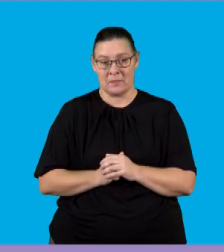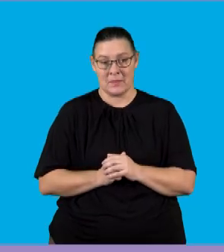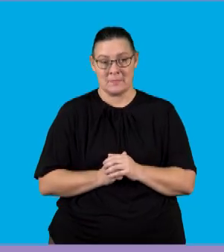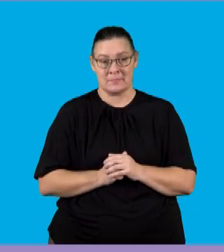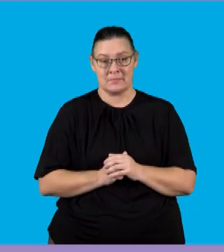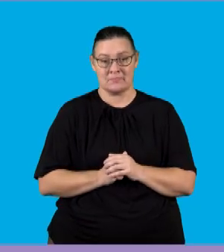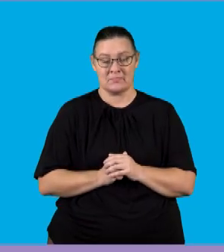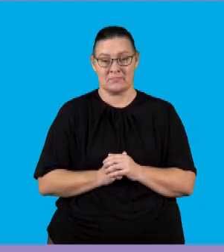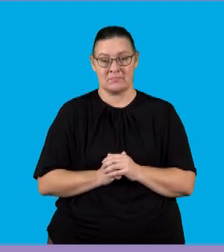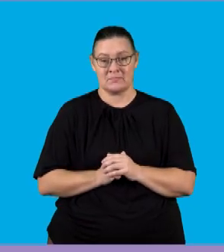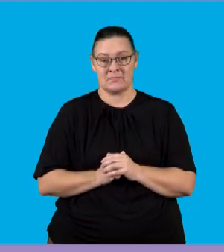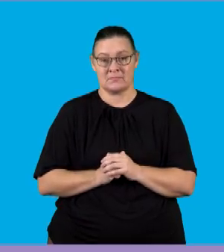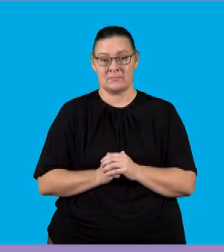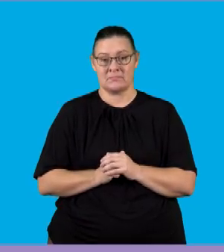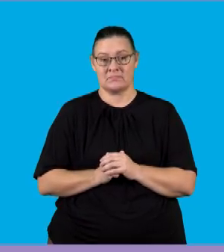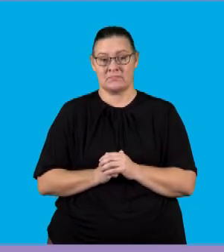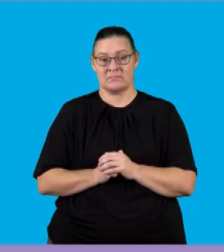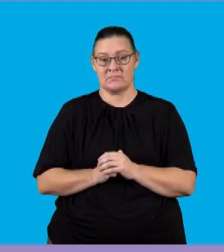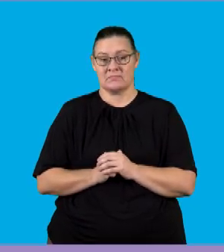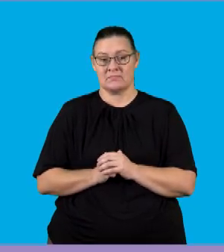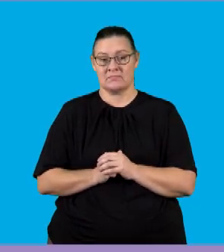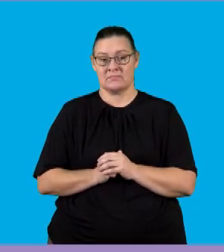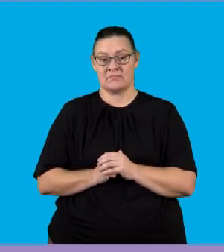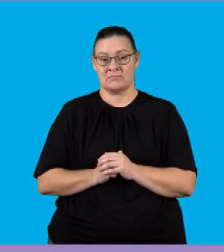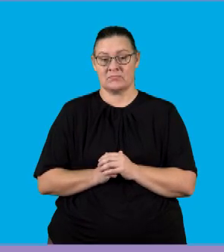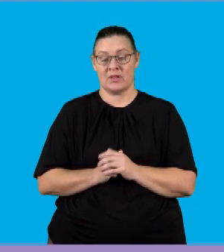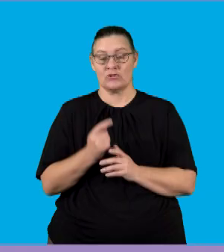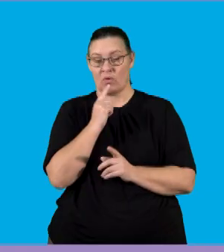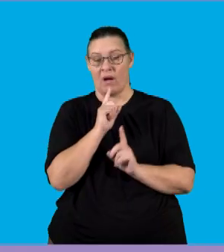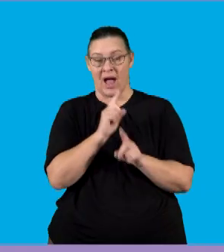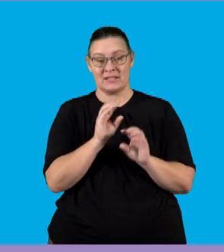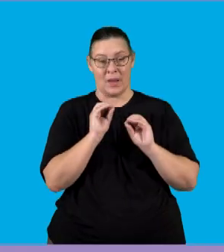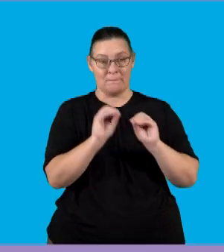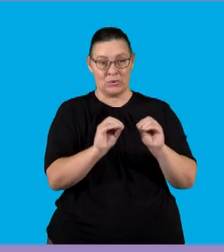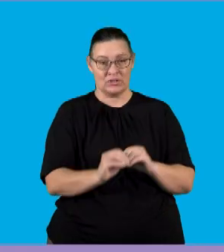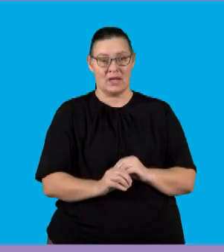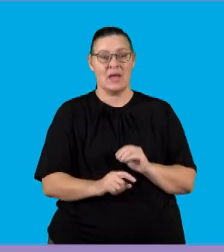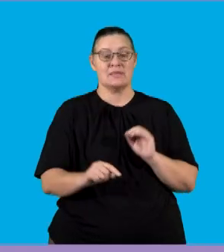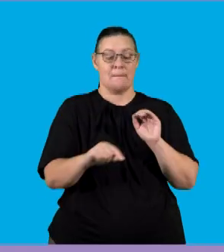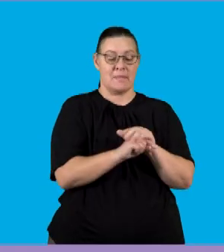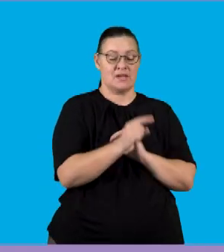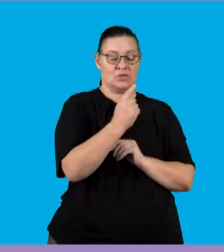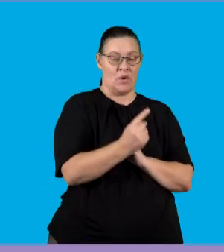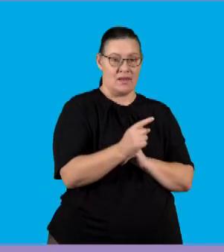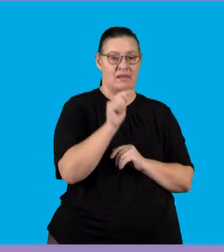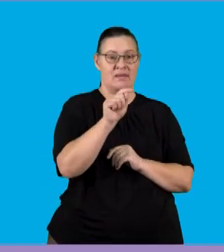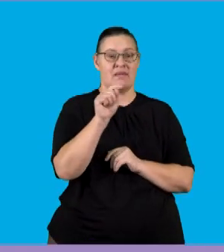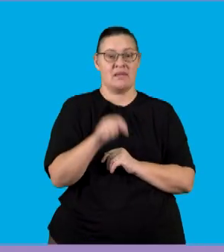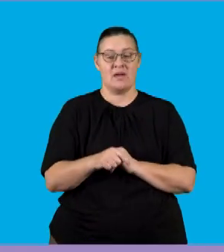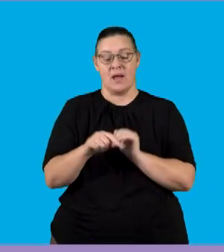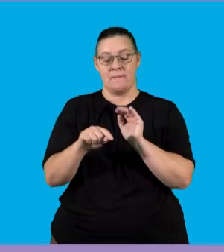going to subtract 3 again, and that is going to place us at a -7. So what are the next 3 terms there? That is